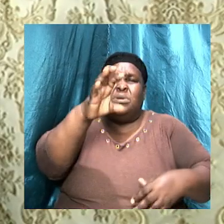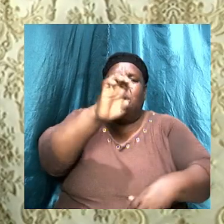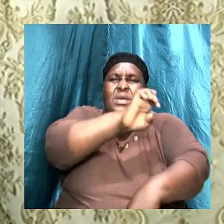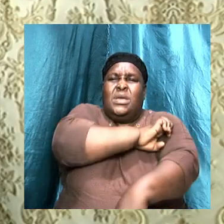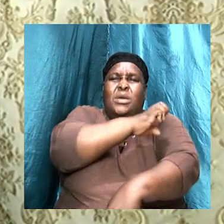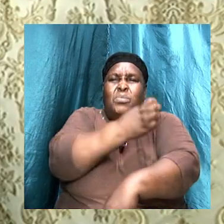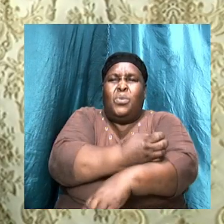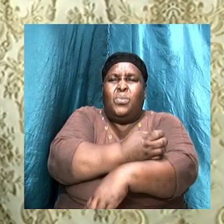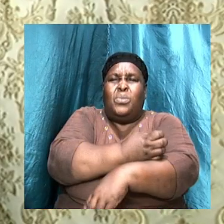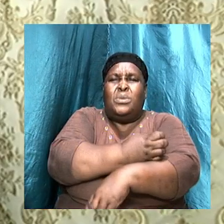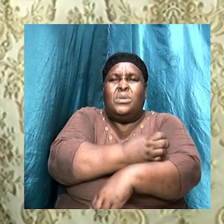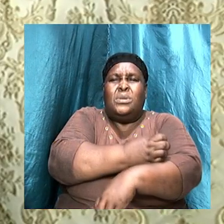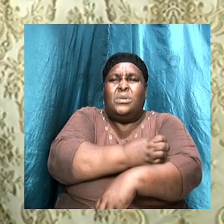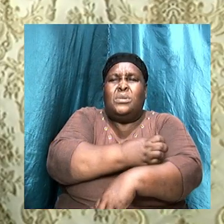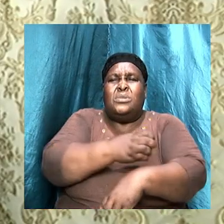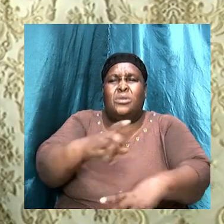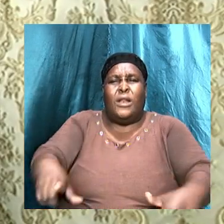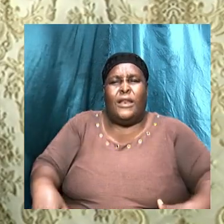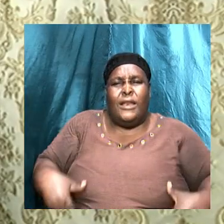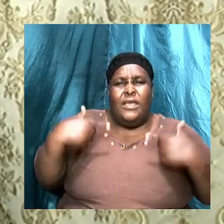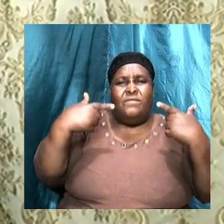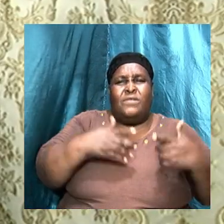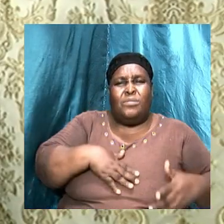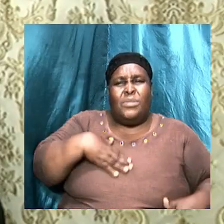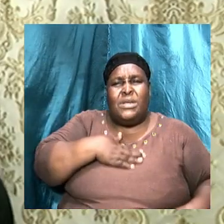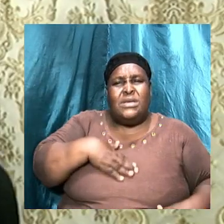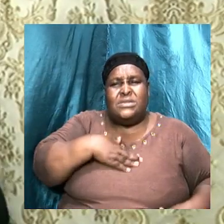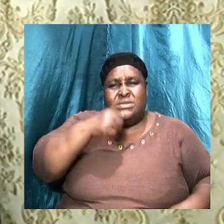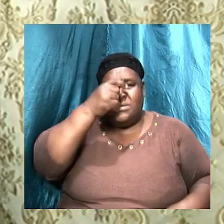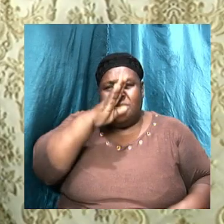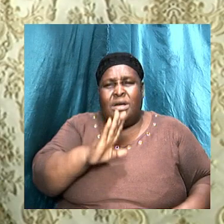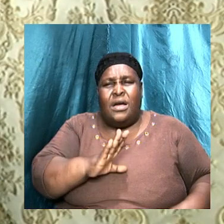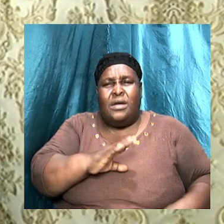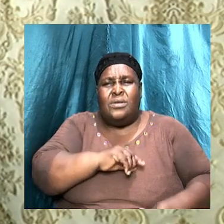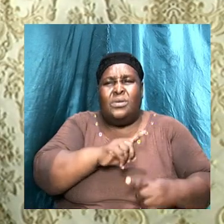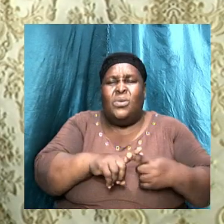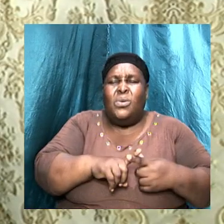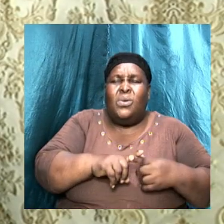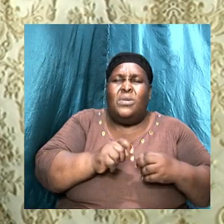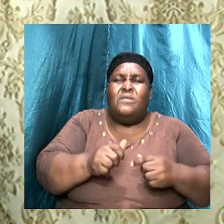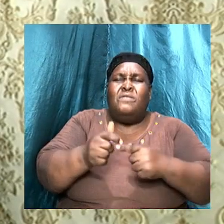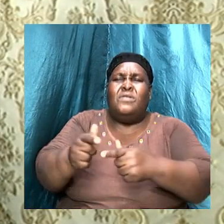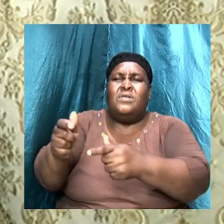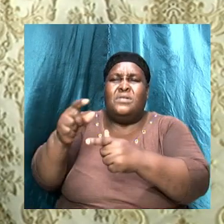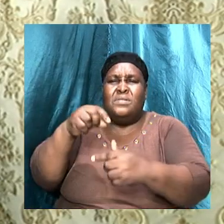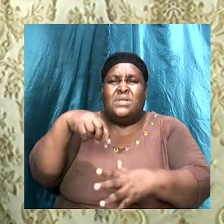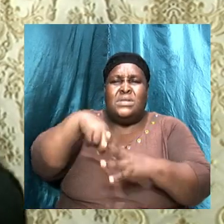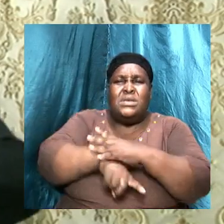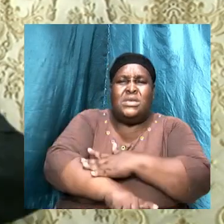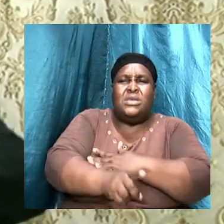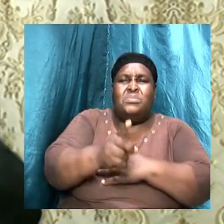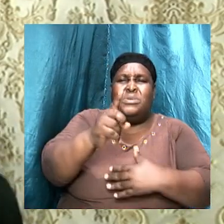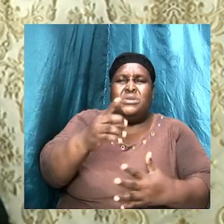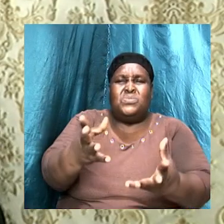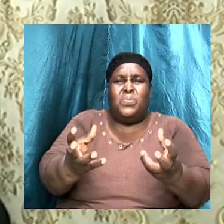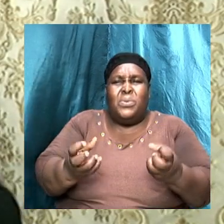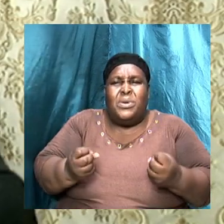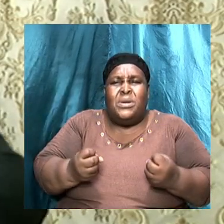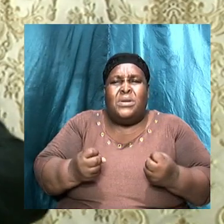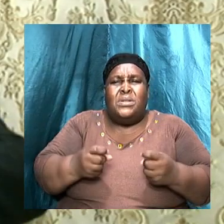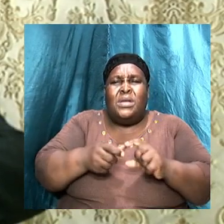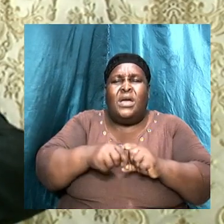pleasing to God when we follow the deepest desire of the Spirit